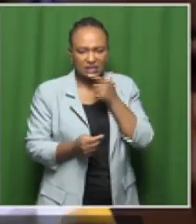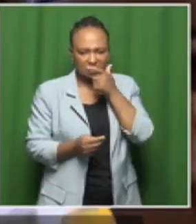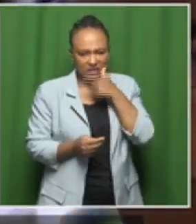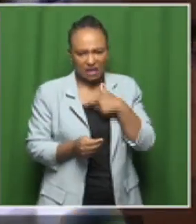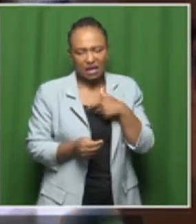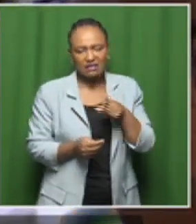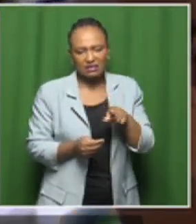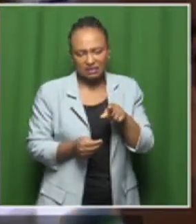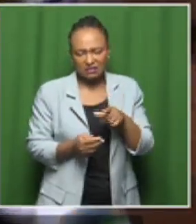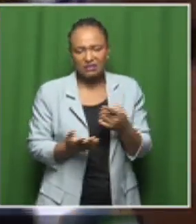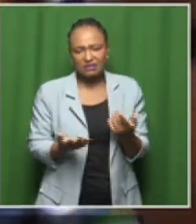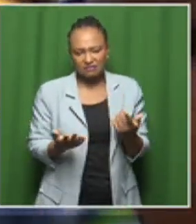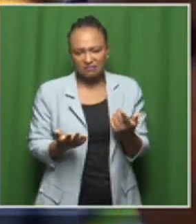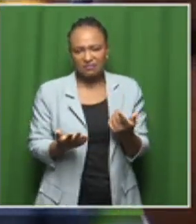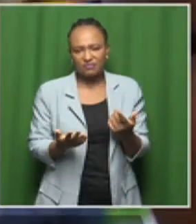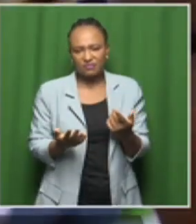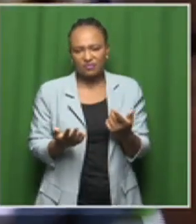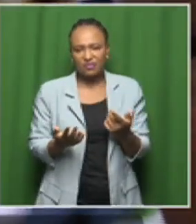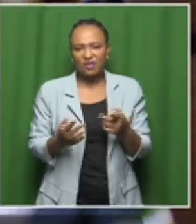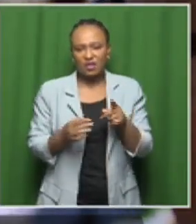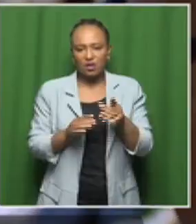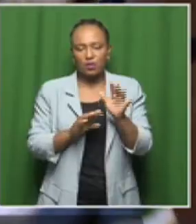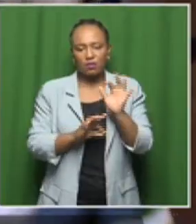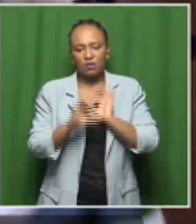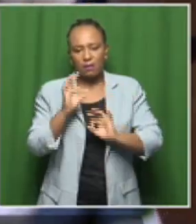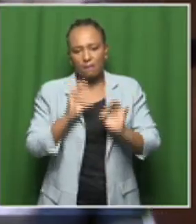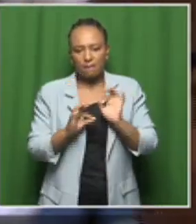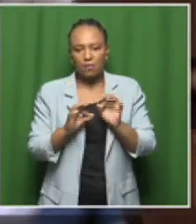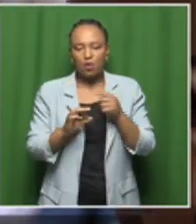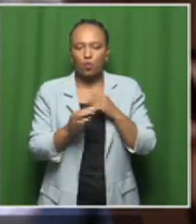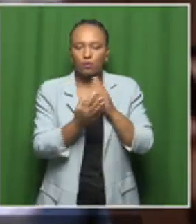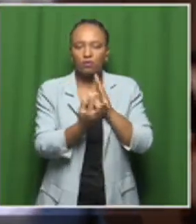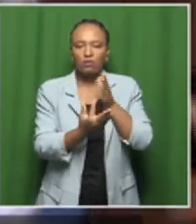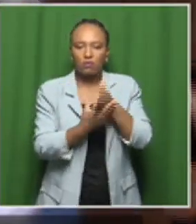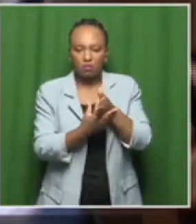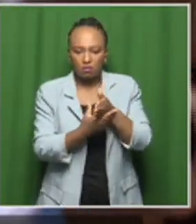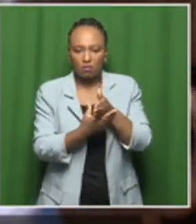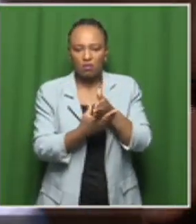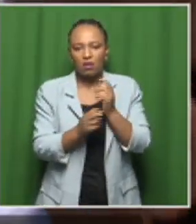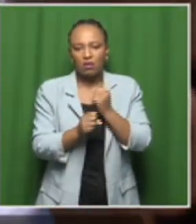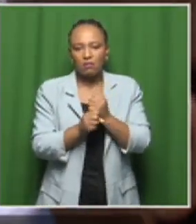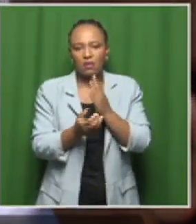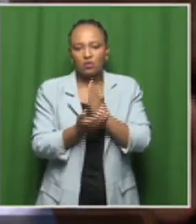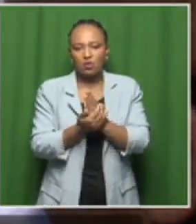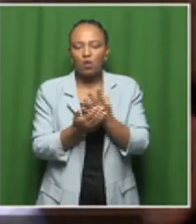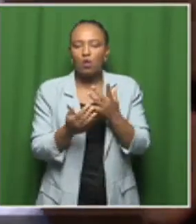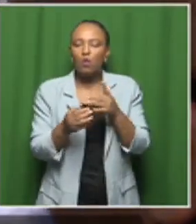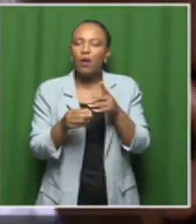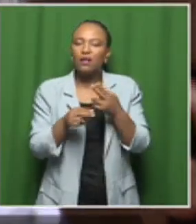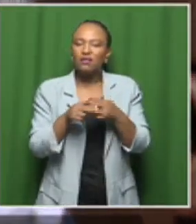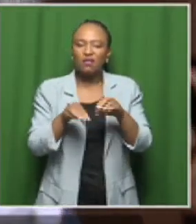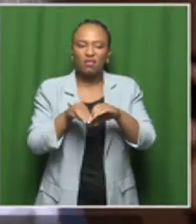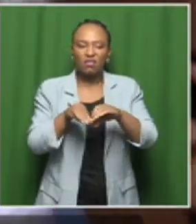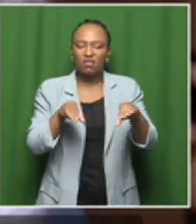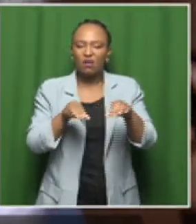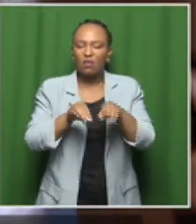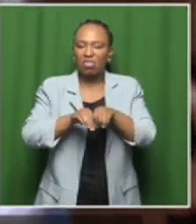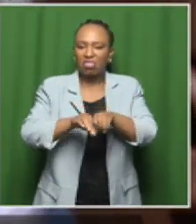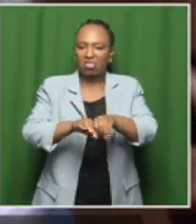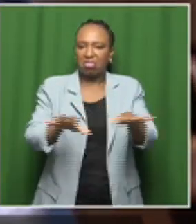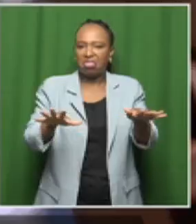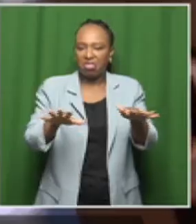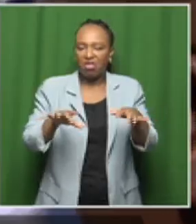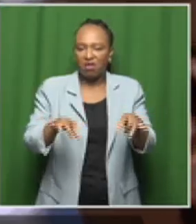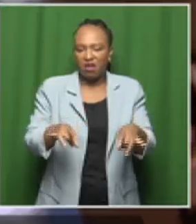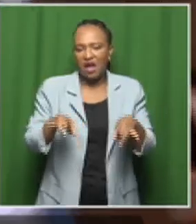reflect on how are we going to make sure that we intervene in ensuring that there's no sewage spillage in the streets of Khayelitsha, in the